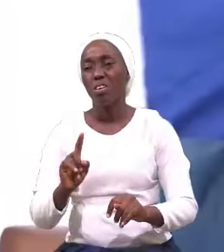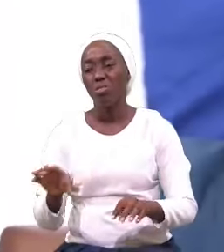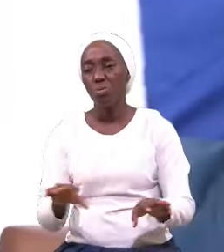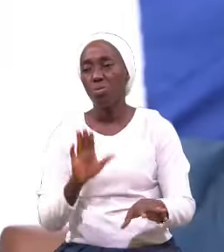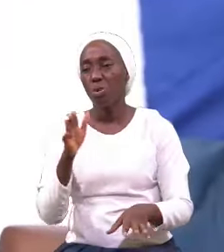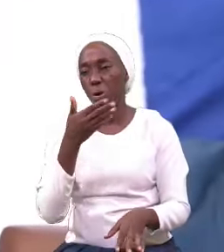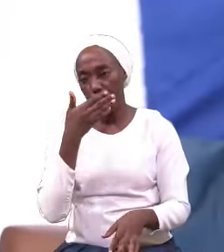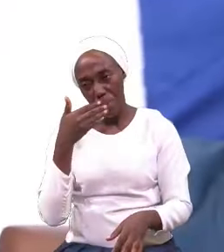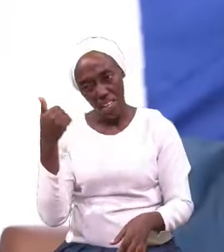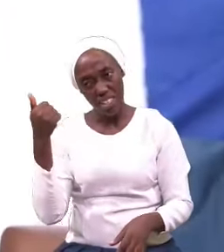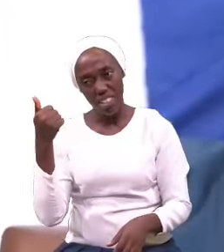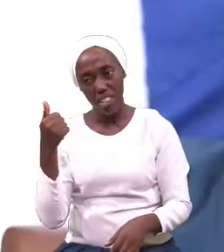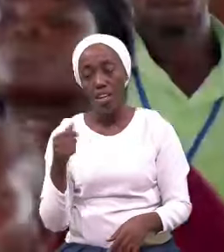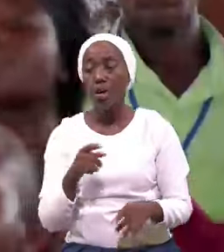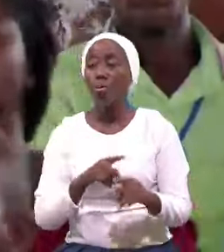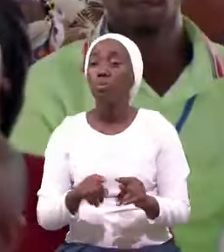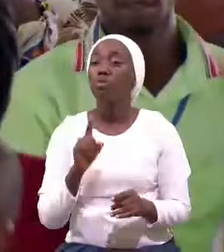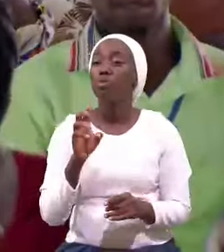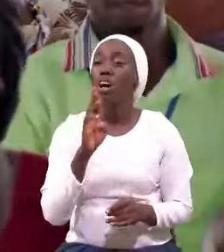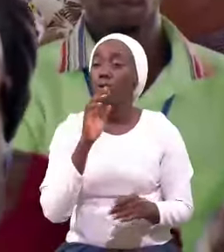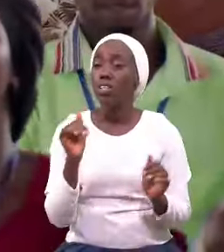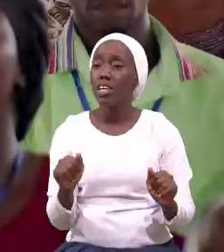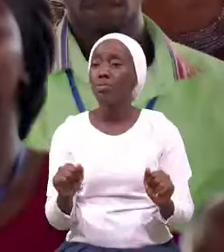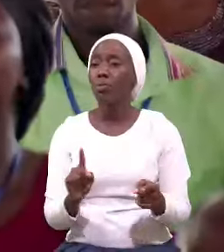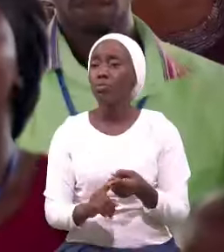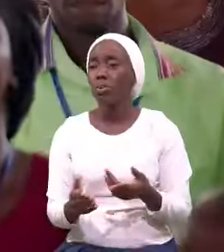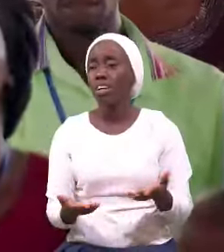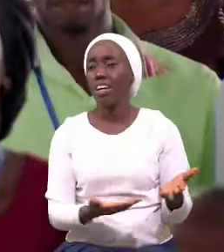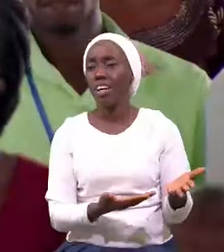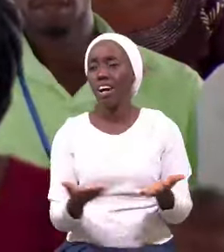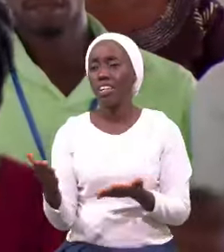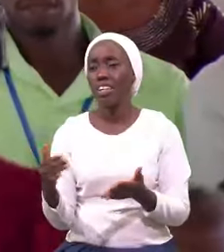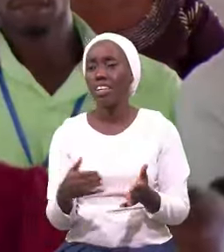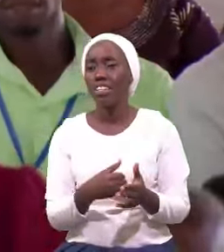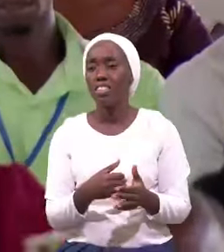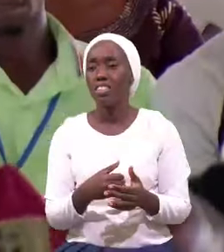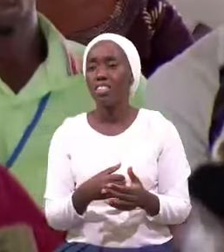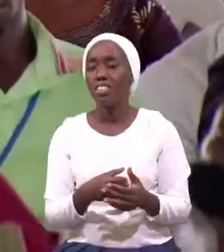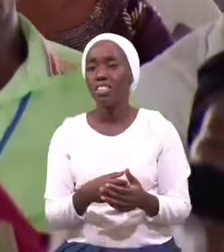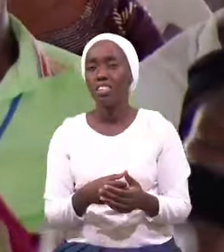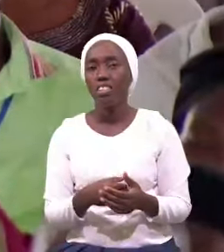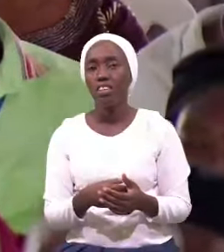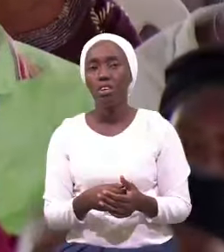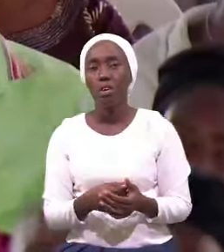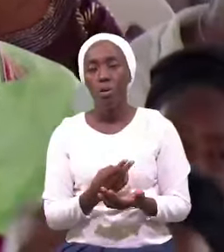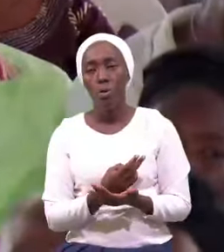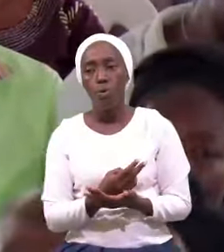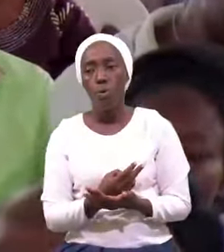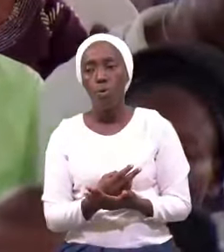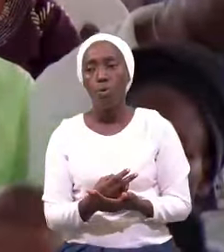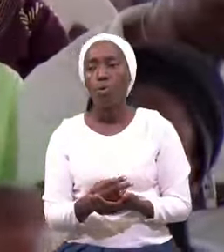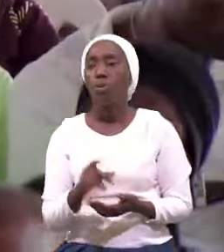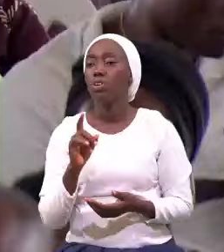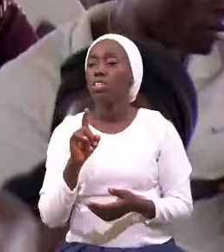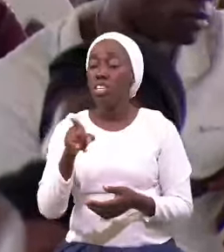best, but you are not able to carry. Holy Spirit, come and help me. It will help